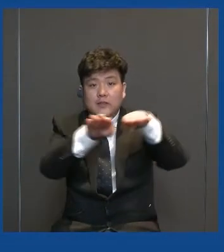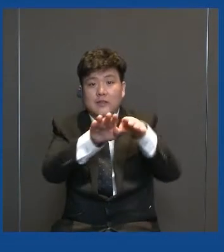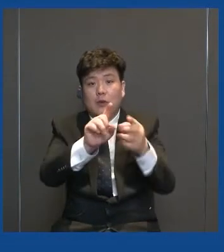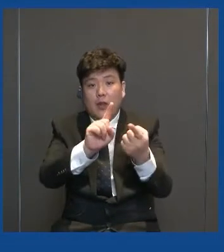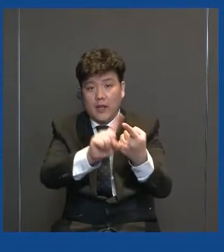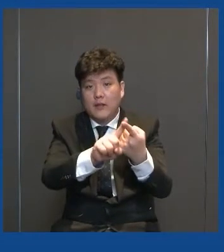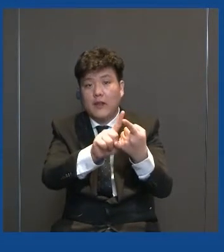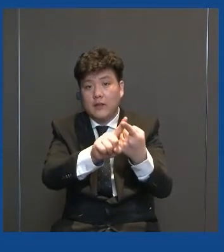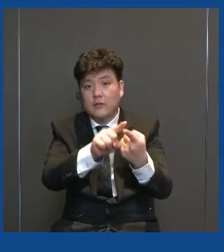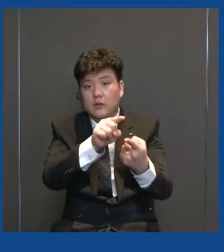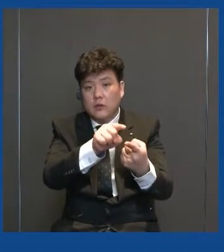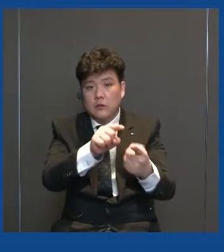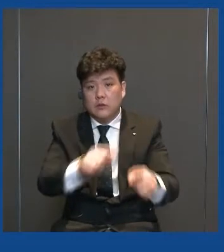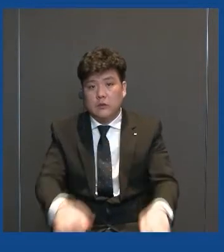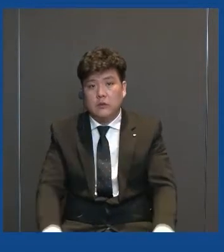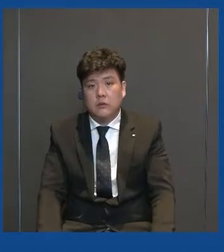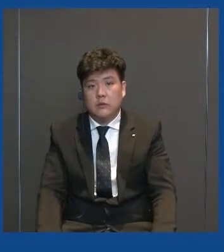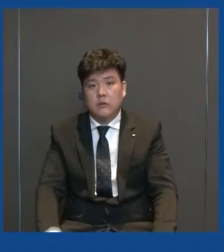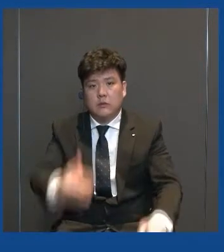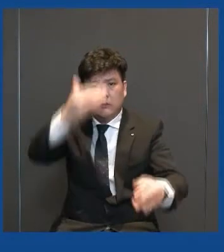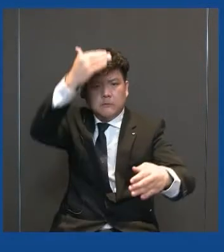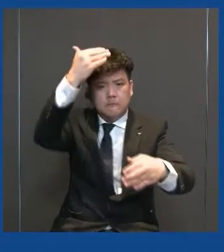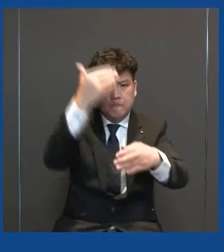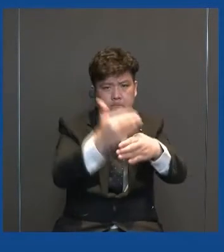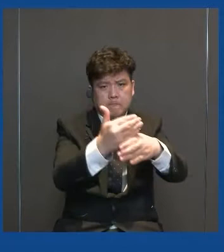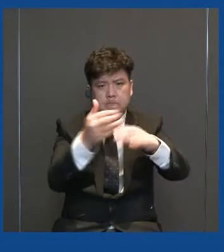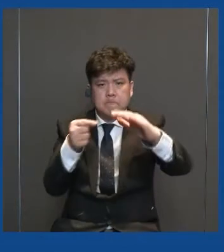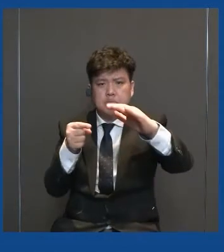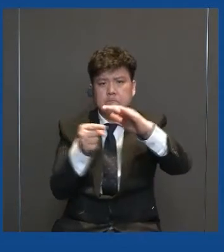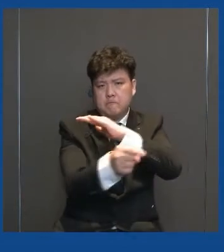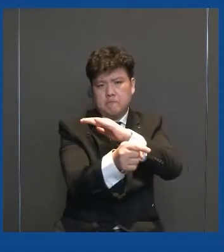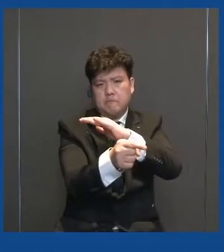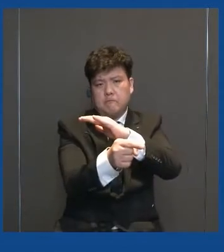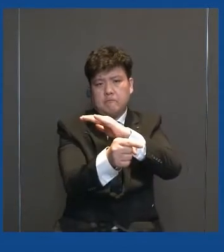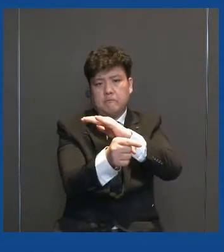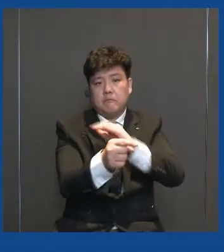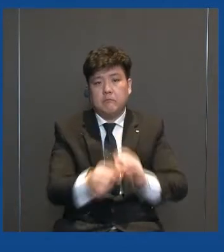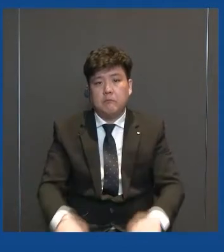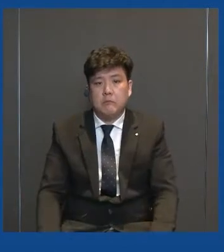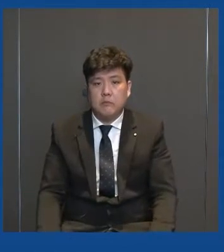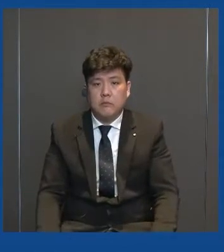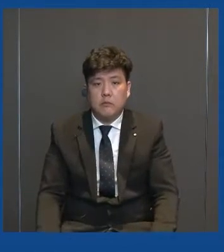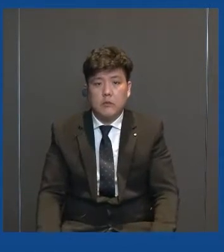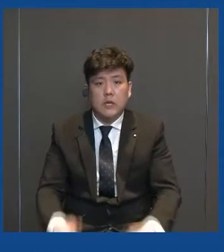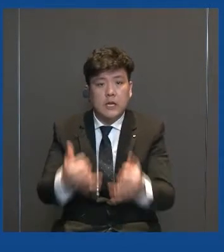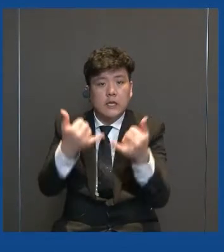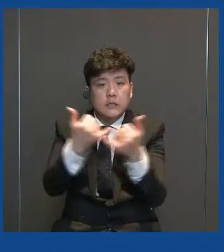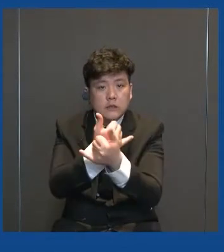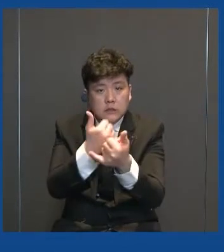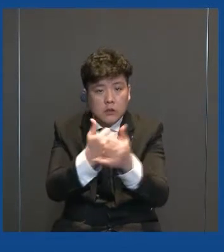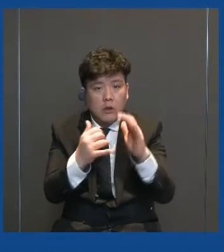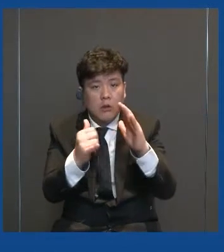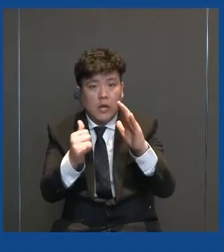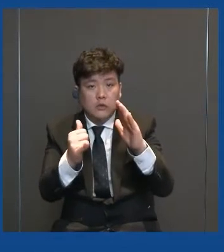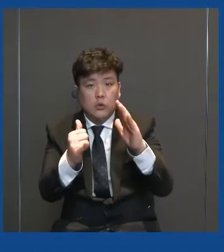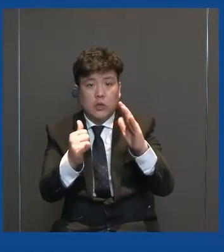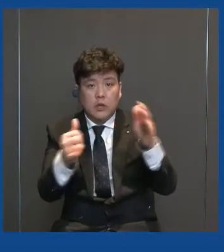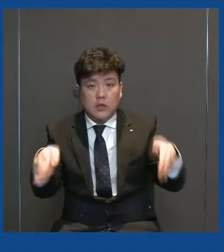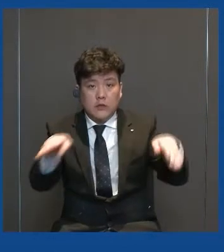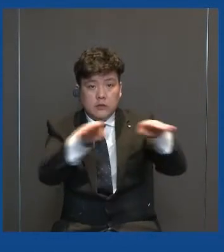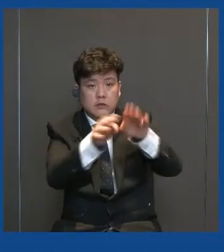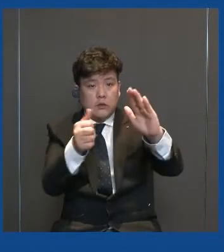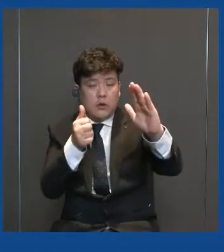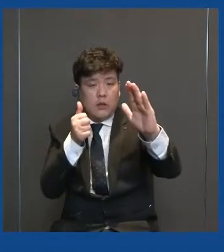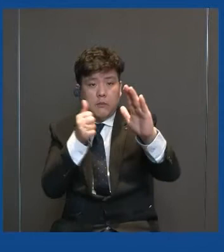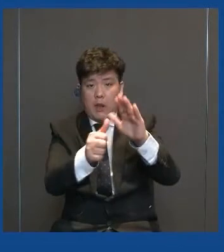visits from relatives. So from a human rights perspective, there's been some critique of the Danish government's restrictions, bans